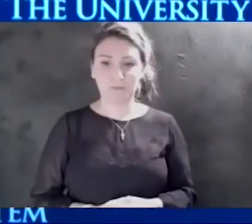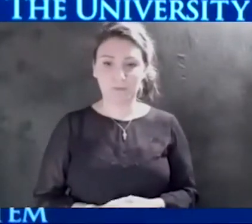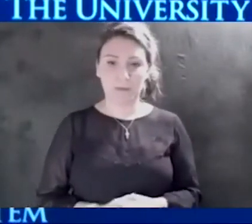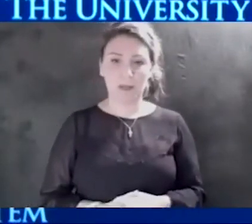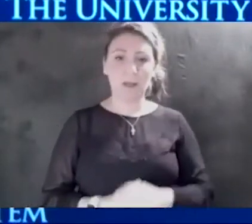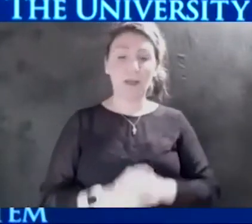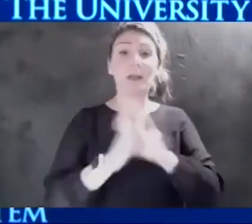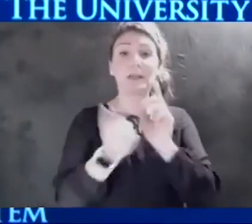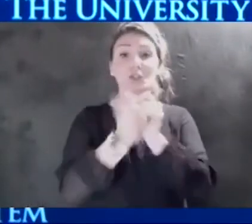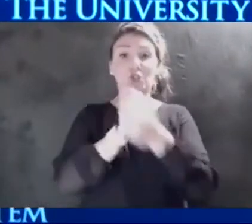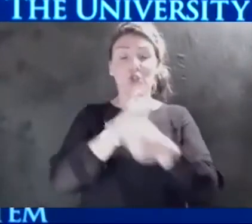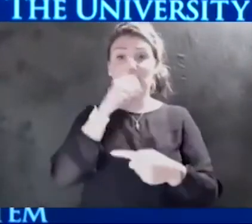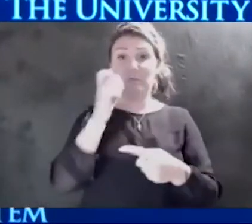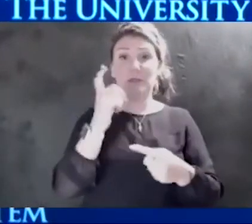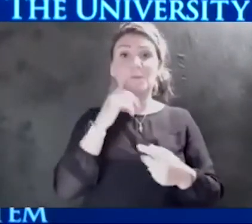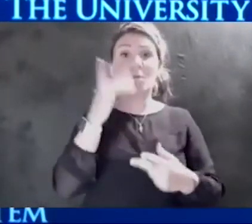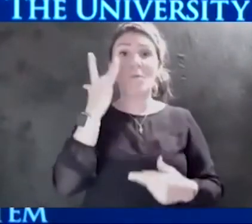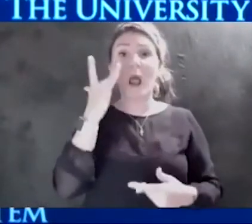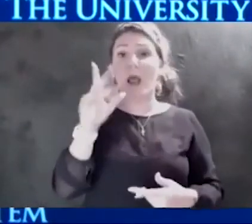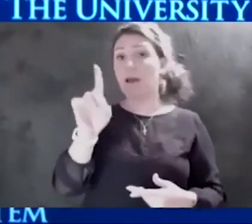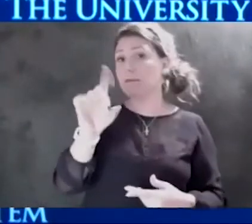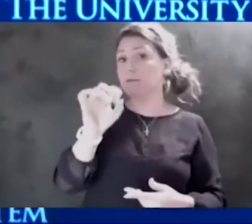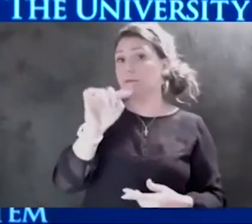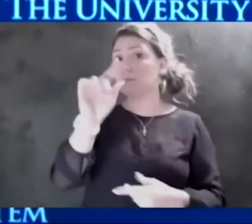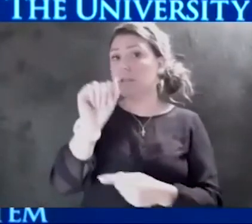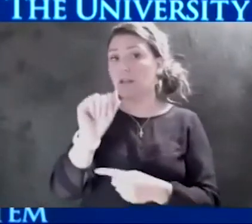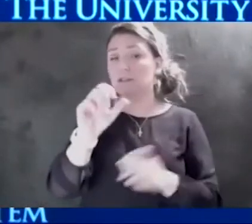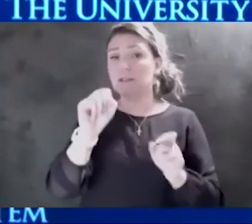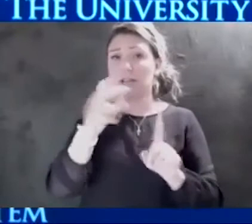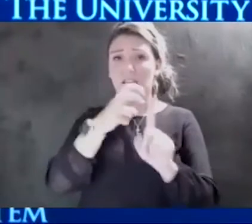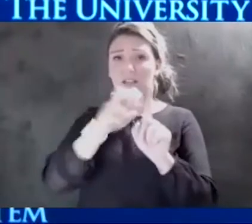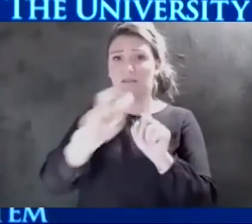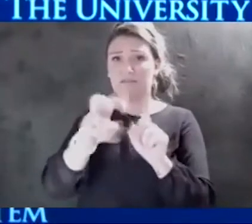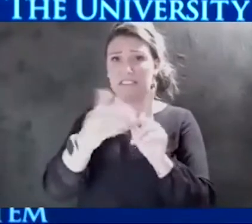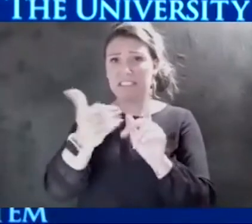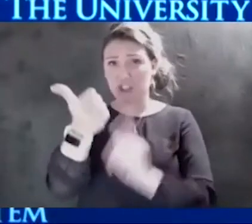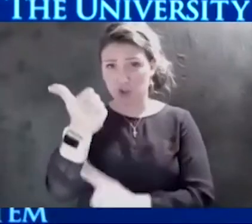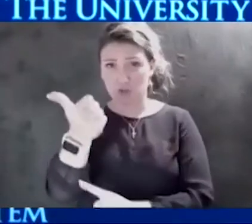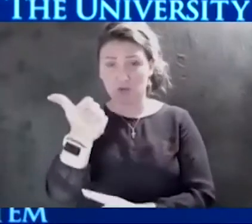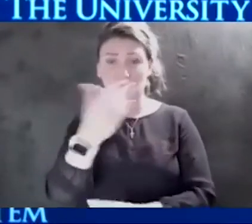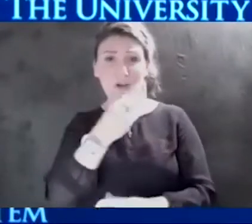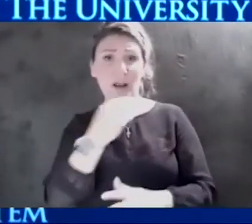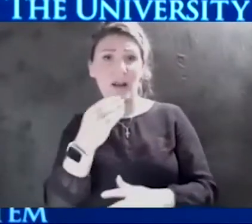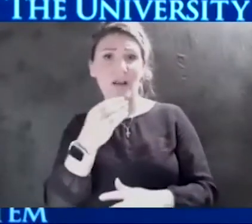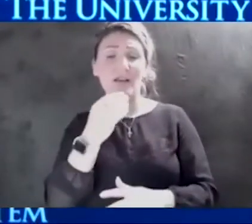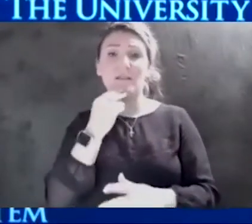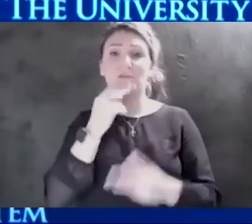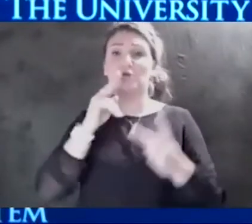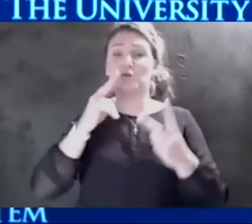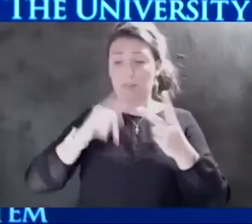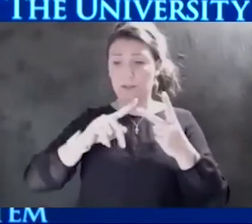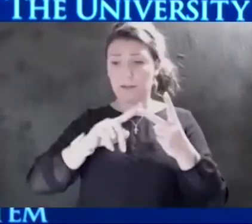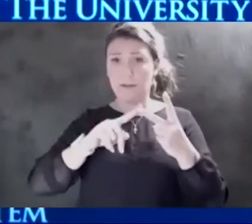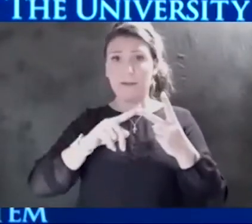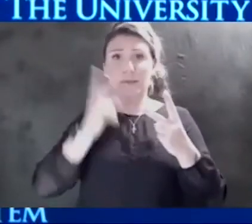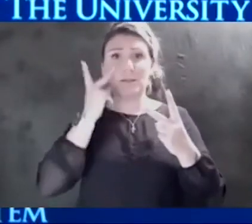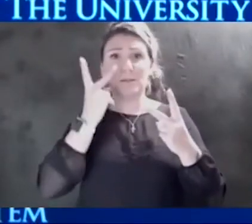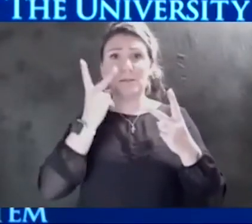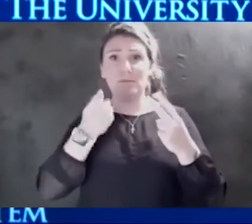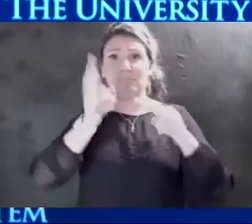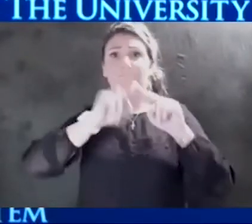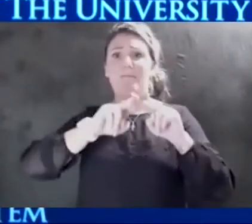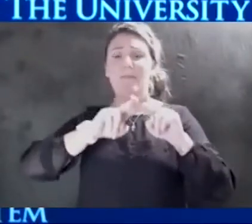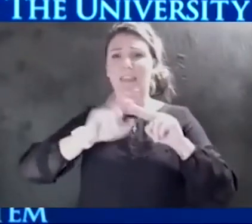variant is so much more transmissible, number one. And number two, because we're seeing the rise of the Delta variant